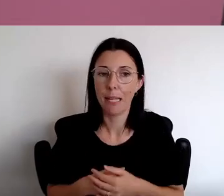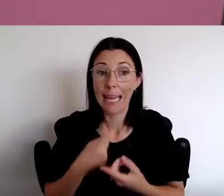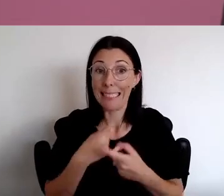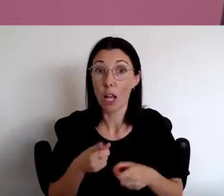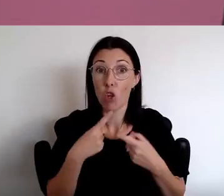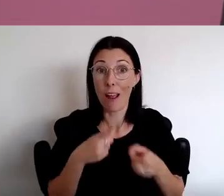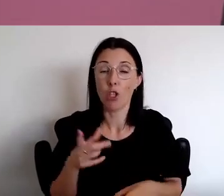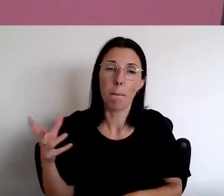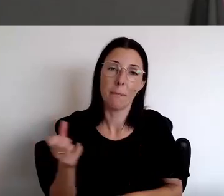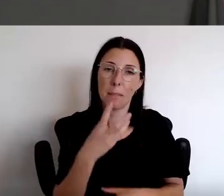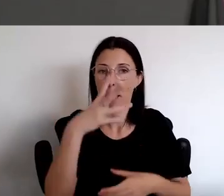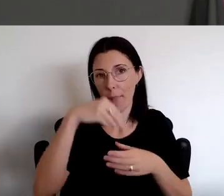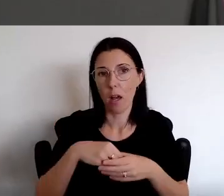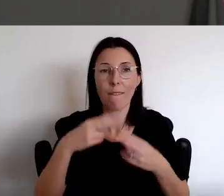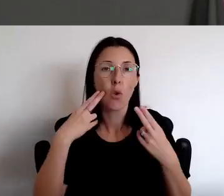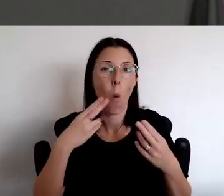usual.